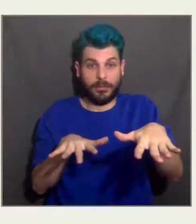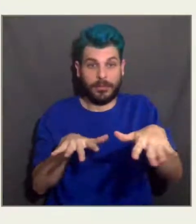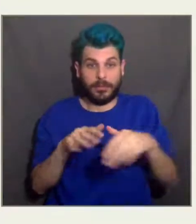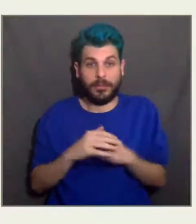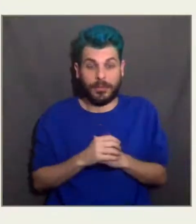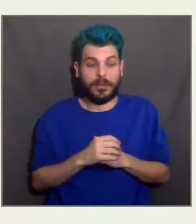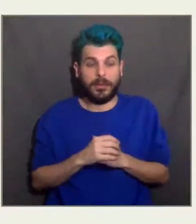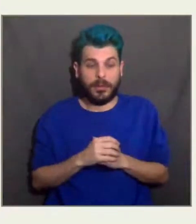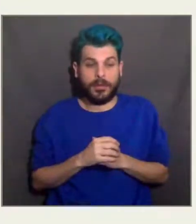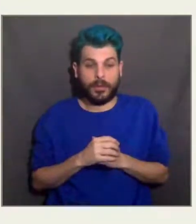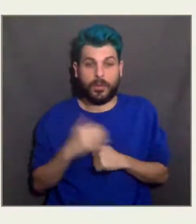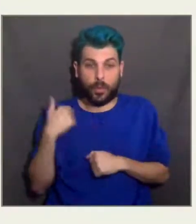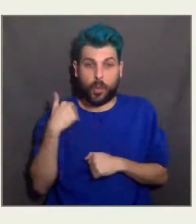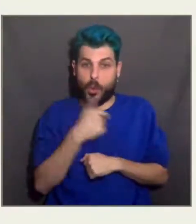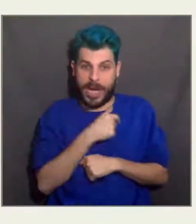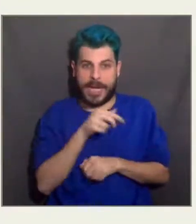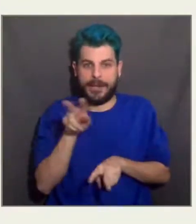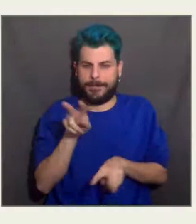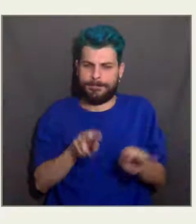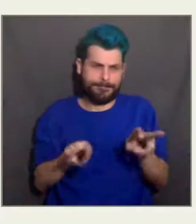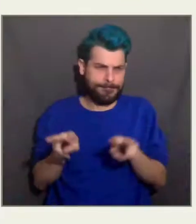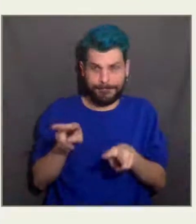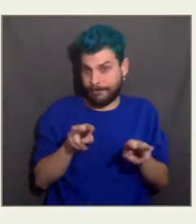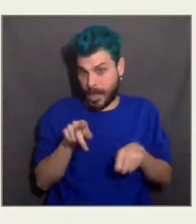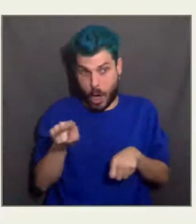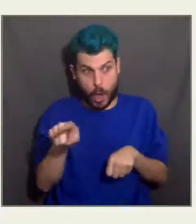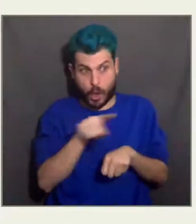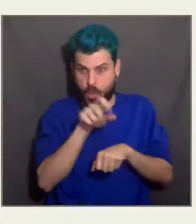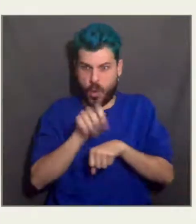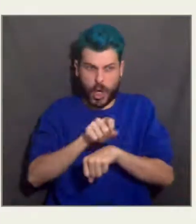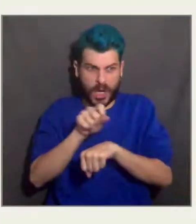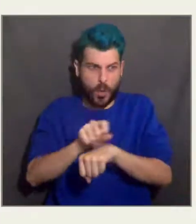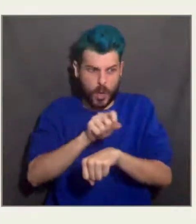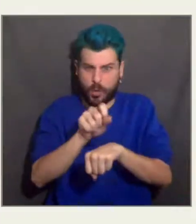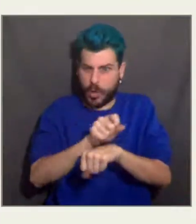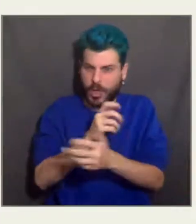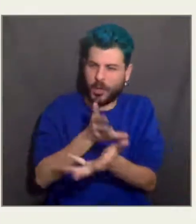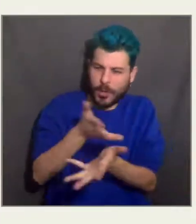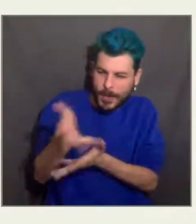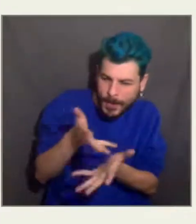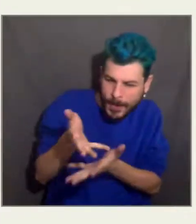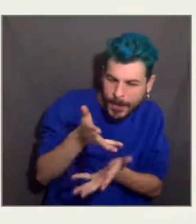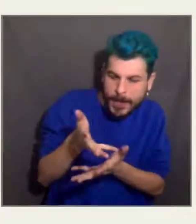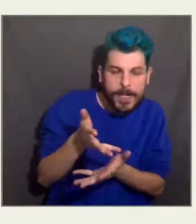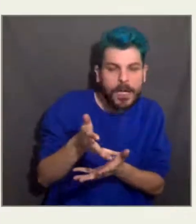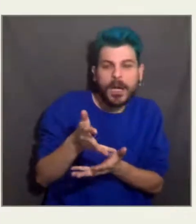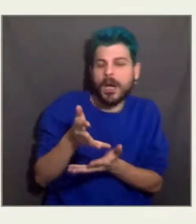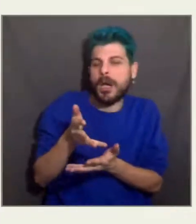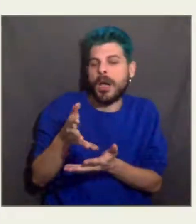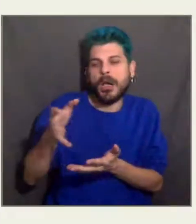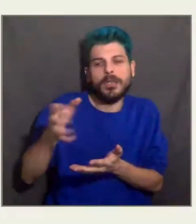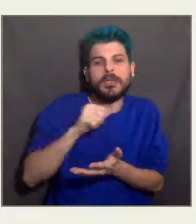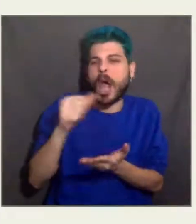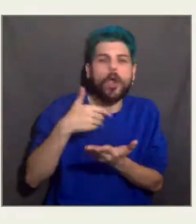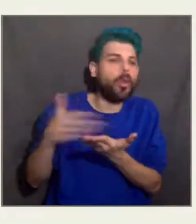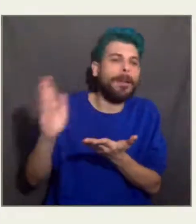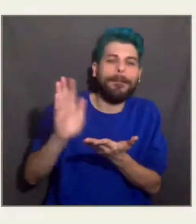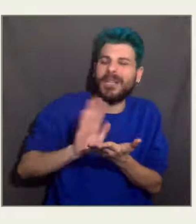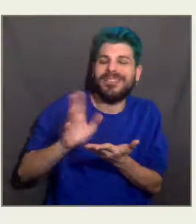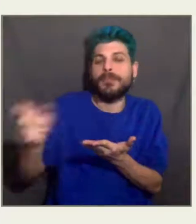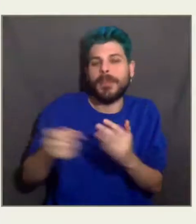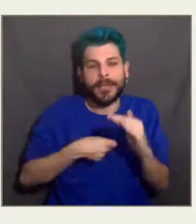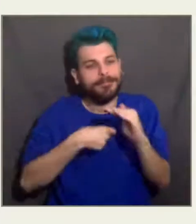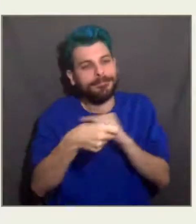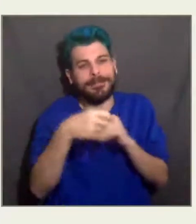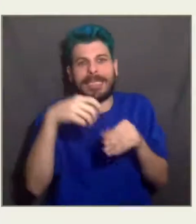doing their work to get people off the streets, right, and in and housed. So that is not up for us to